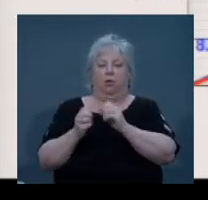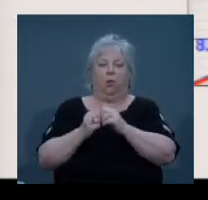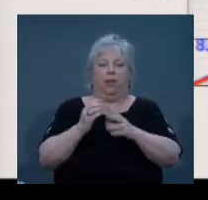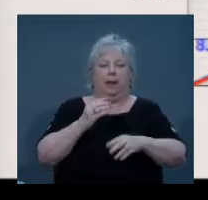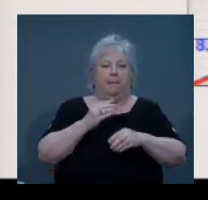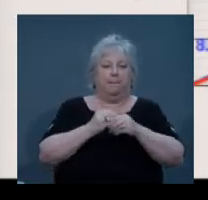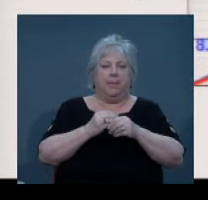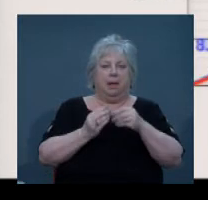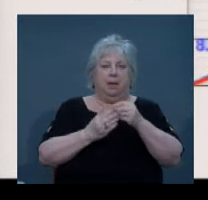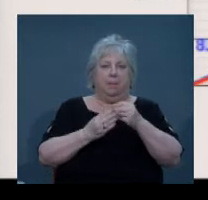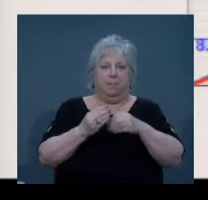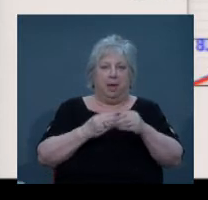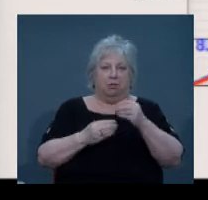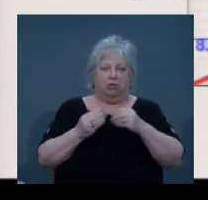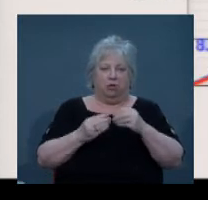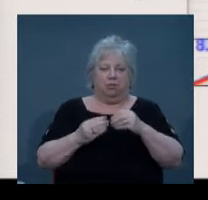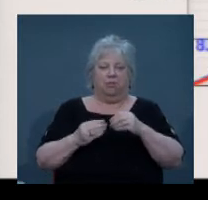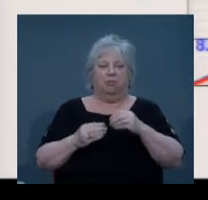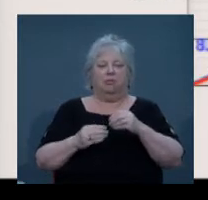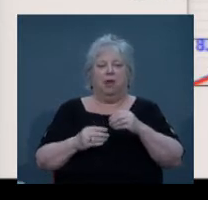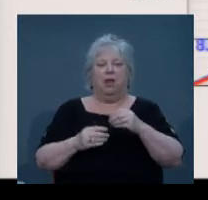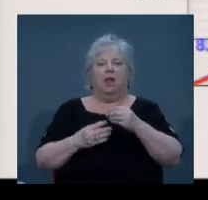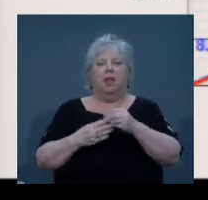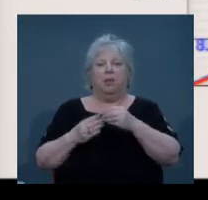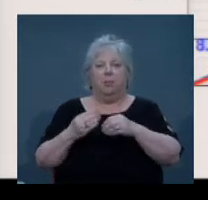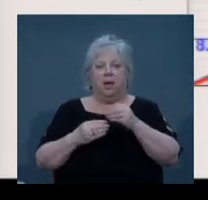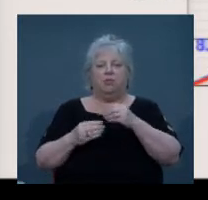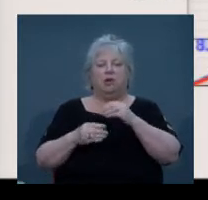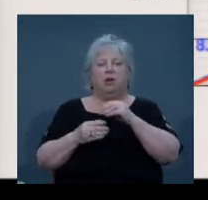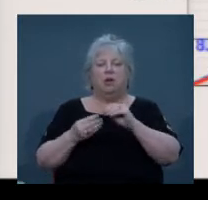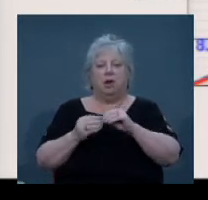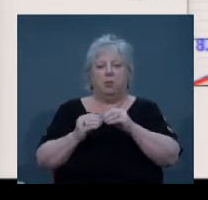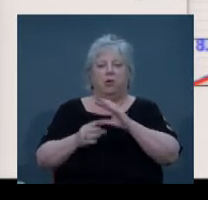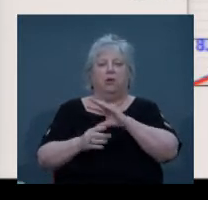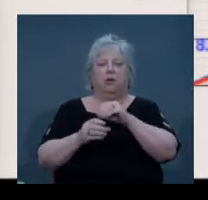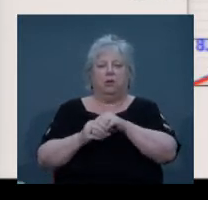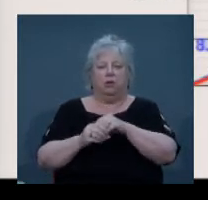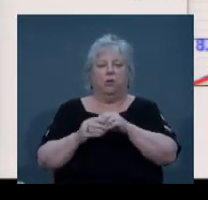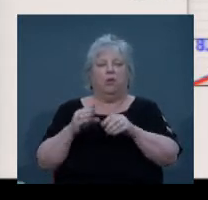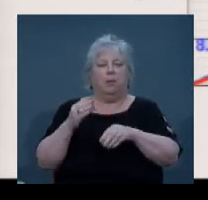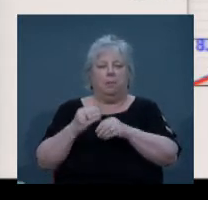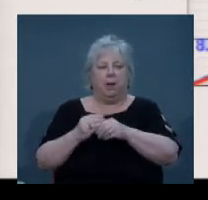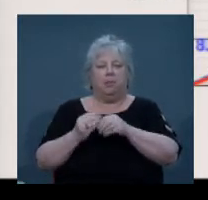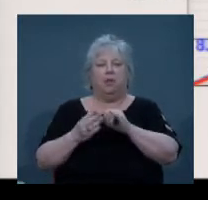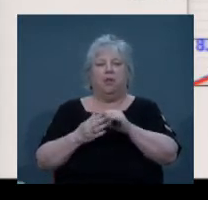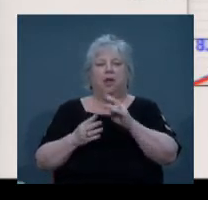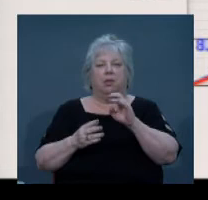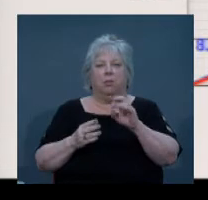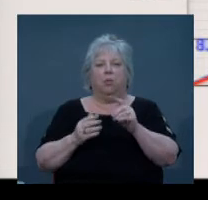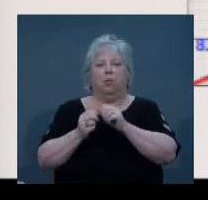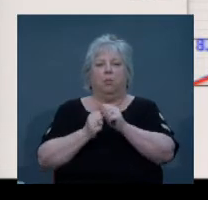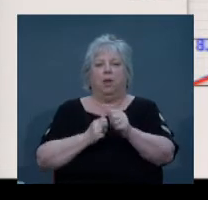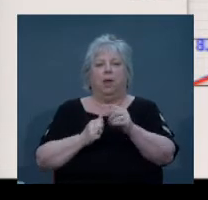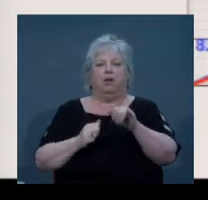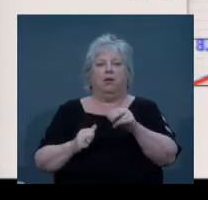amended budget. The budgeted numbers include the amendment that the board passed